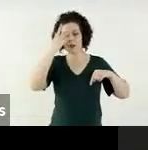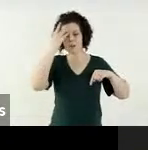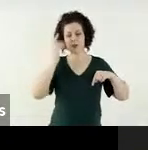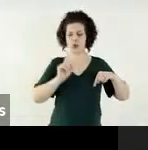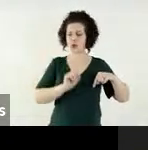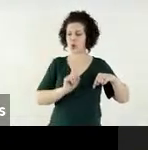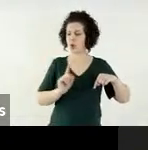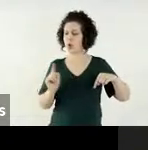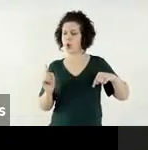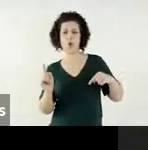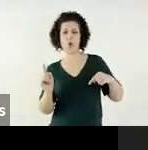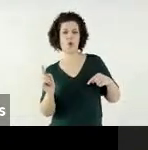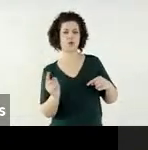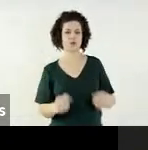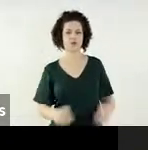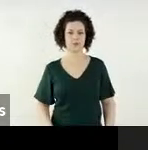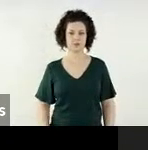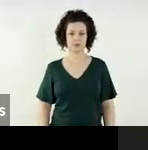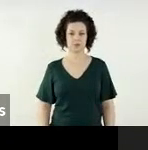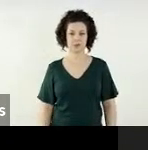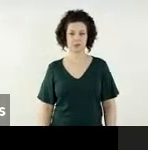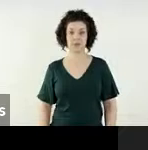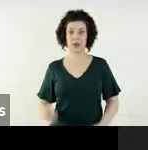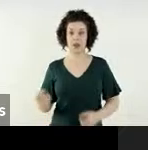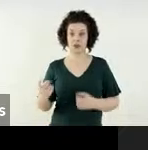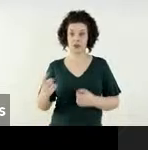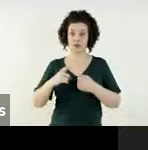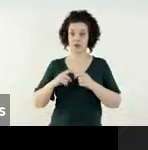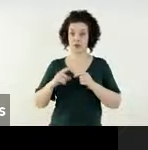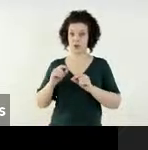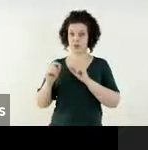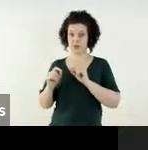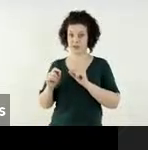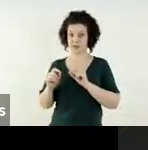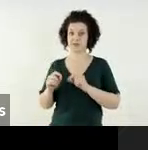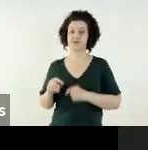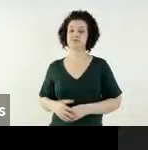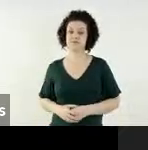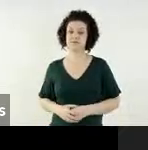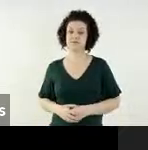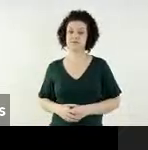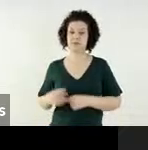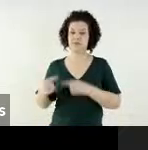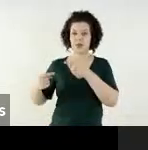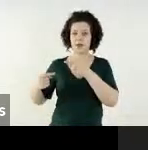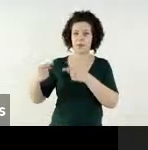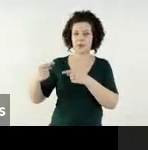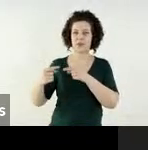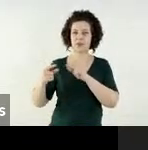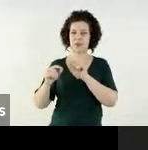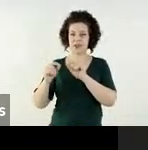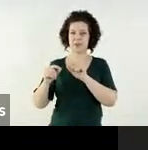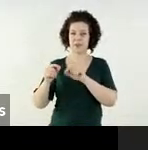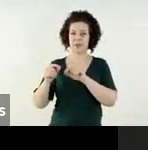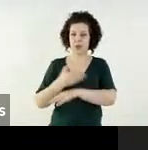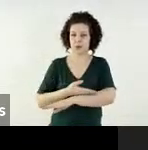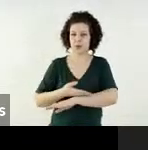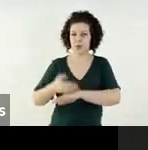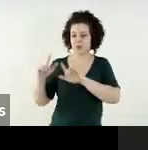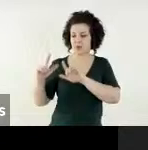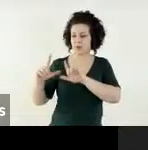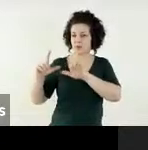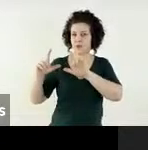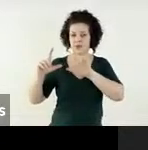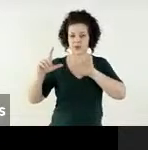And so we are brought back to the politics of picture making itself. Why the overwhelming insistence between dozens of